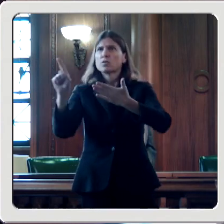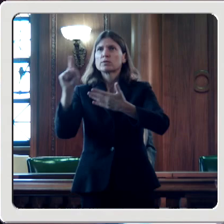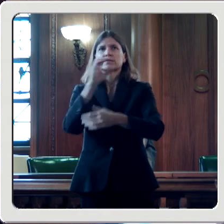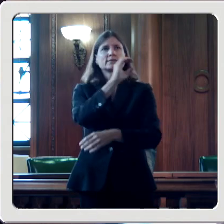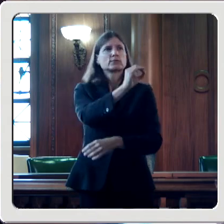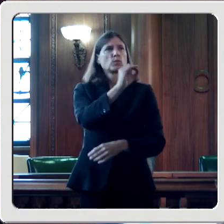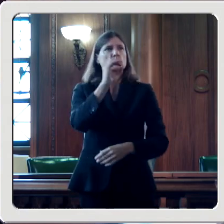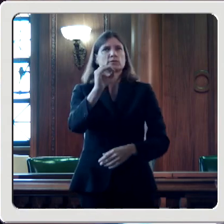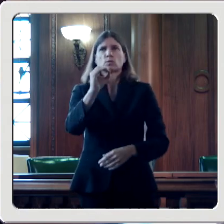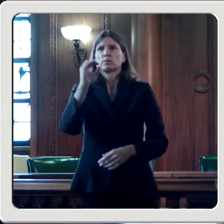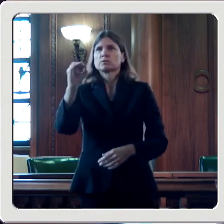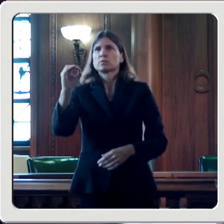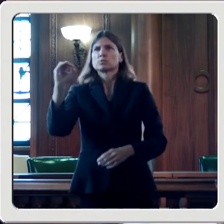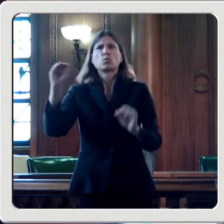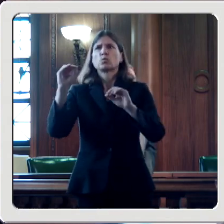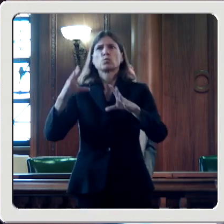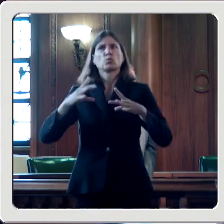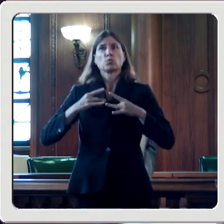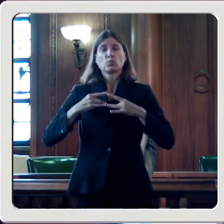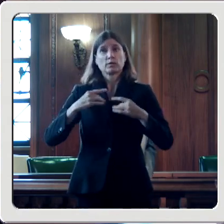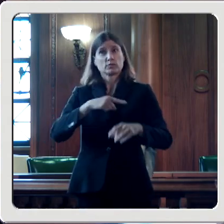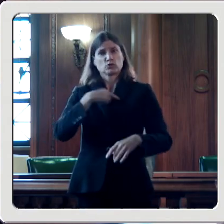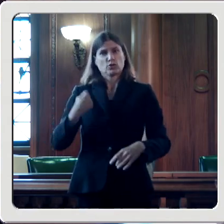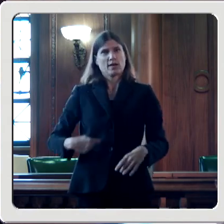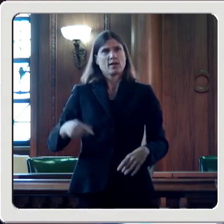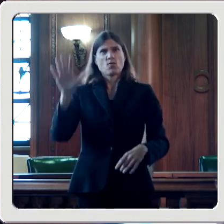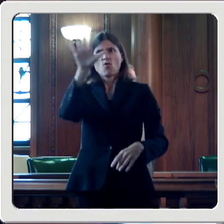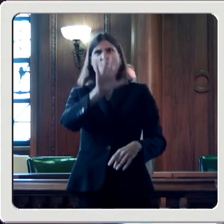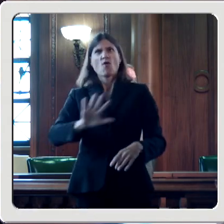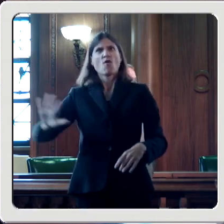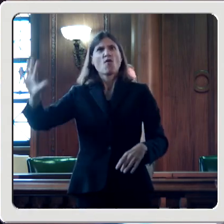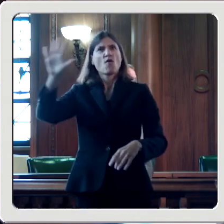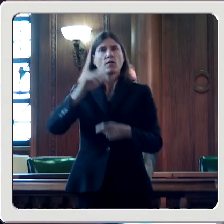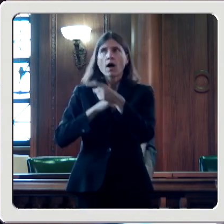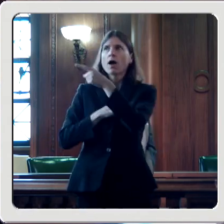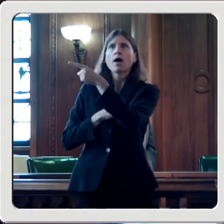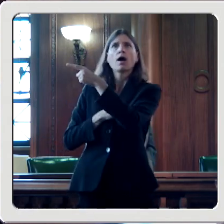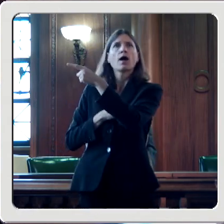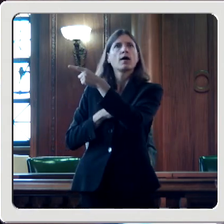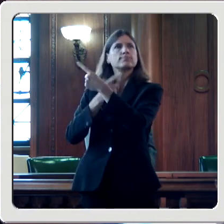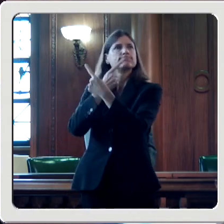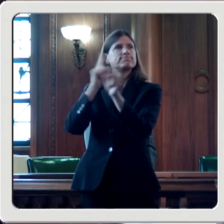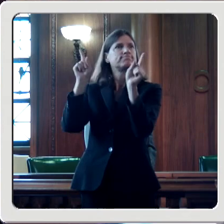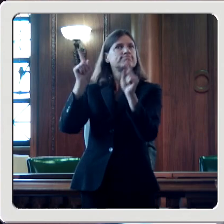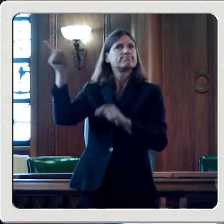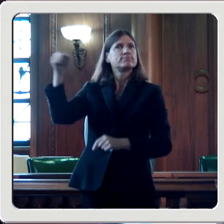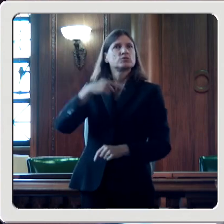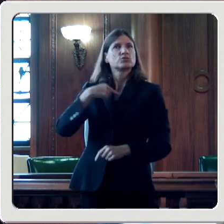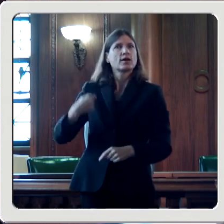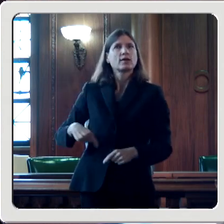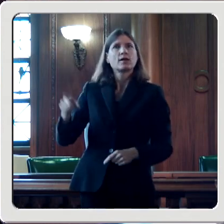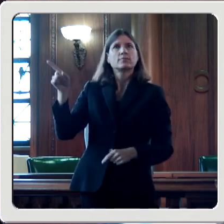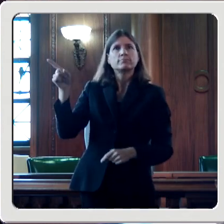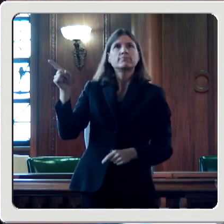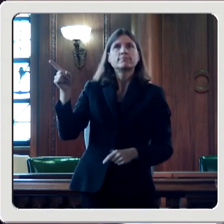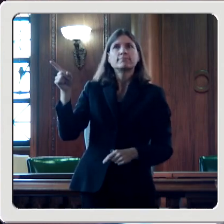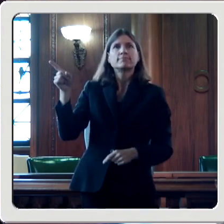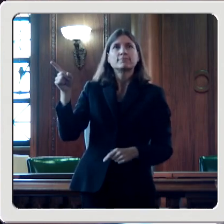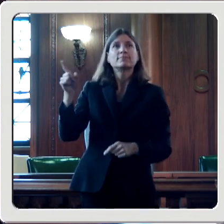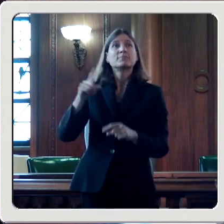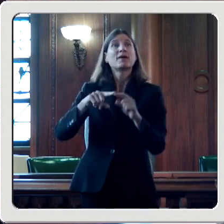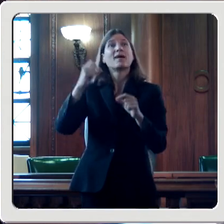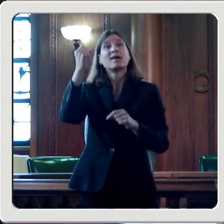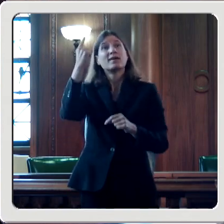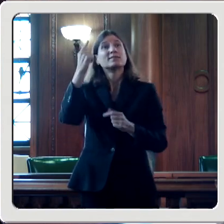coronavirus. While they've recognized there have been some small numbers of cases imported into the country via travel, that's